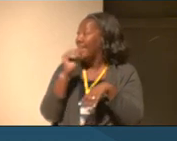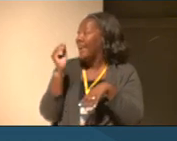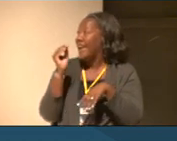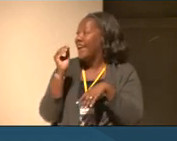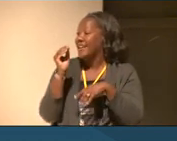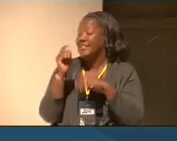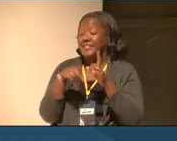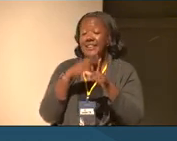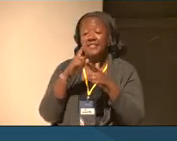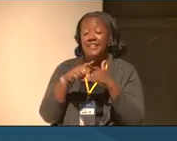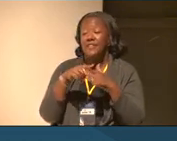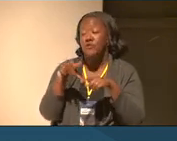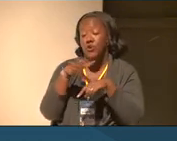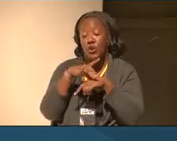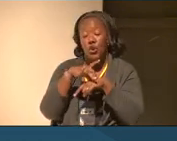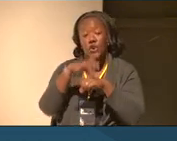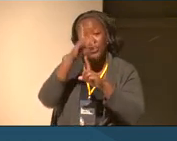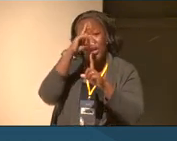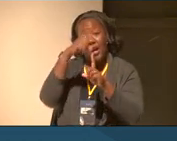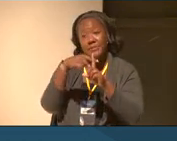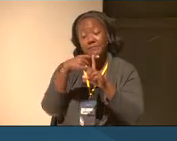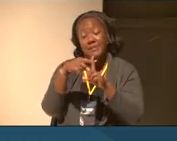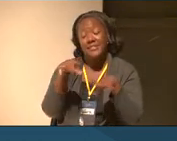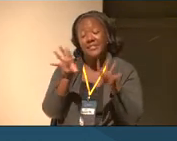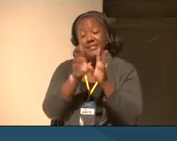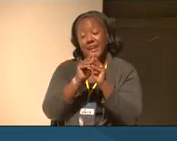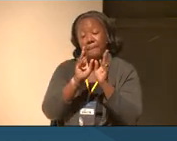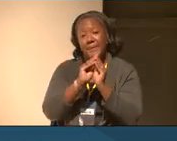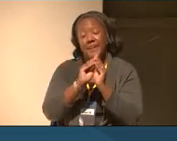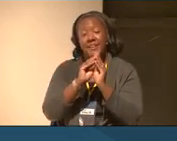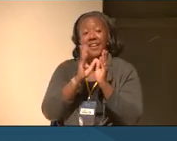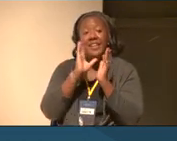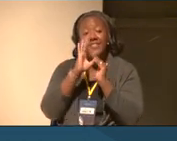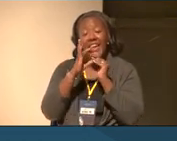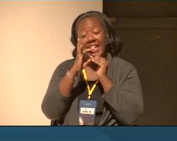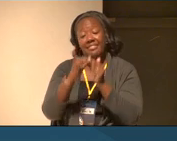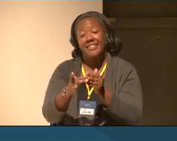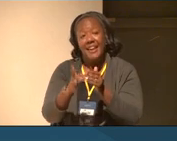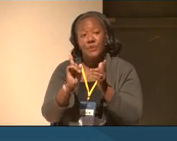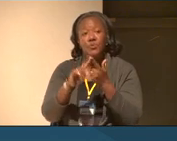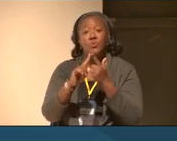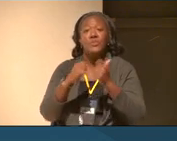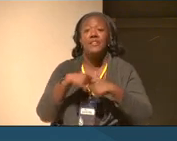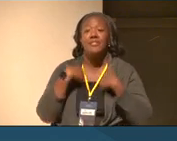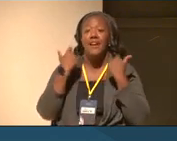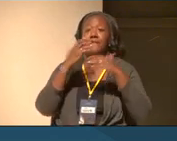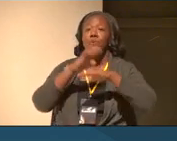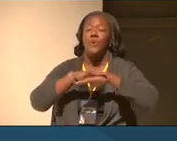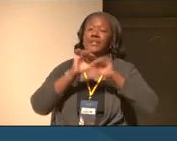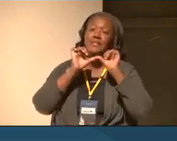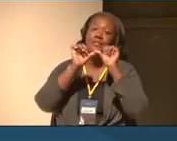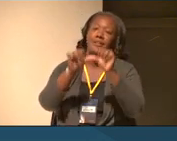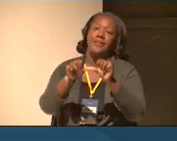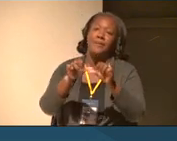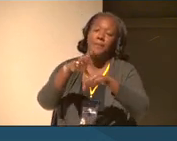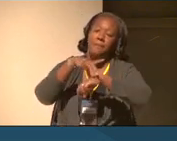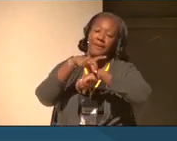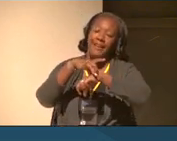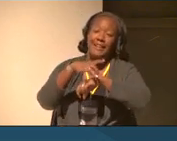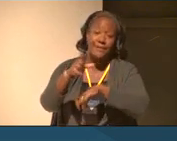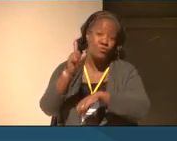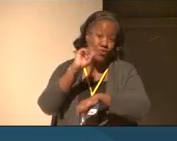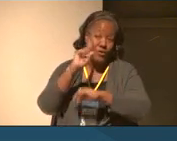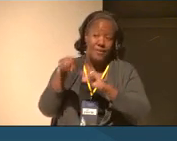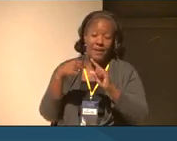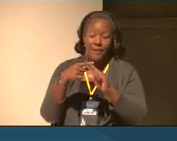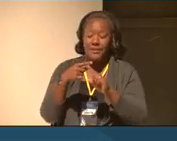And then that Earth Optimism Summit sort of planted some of the seeds that led to the Life on a Sustainable Planet initiative, which you just heard about in the previous session.